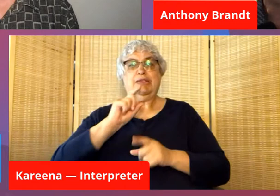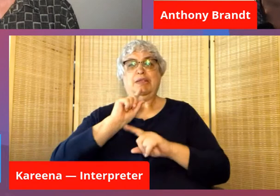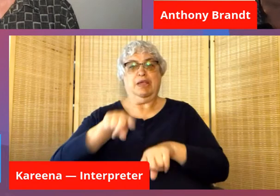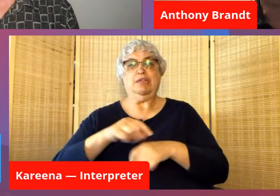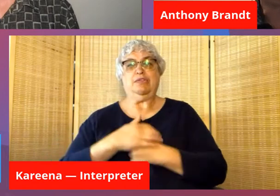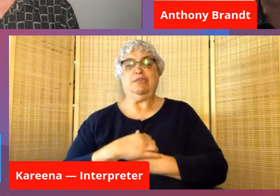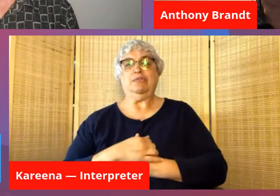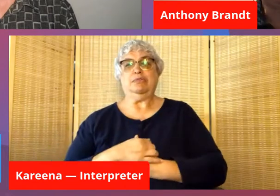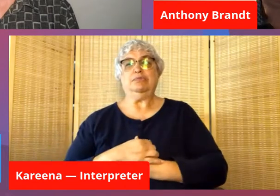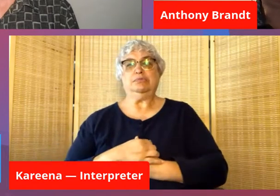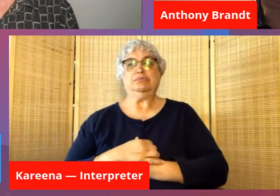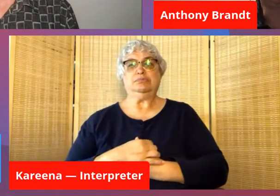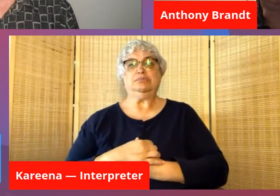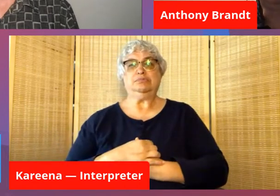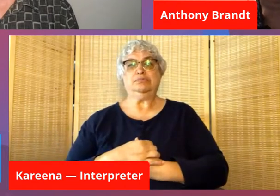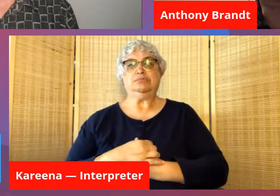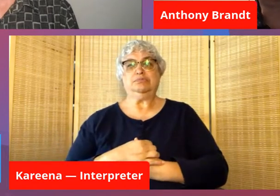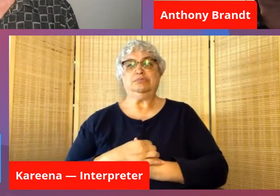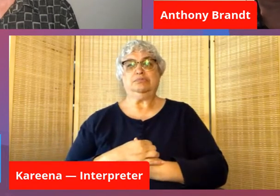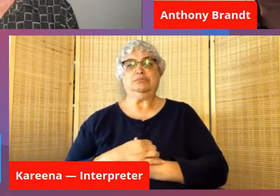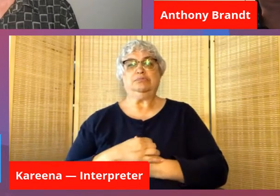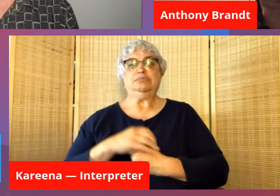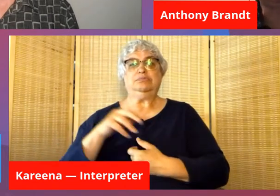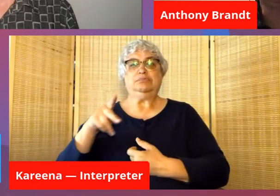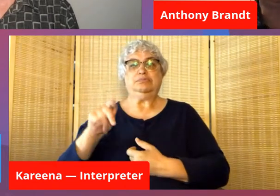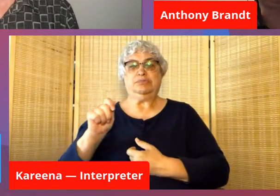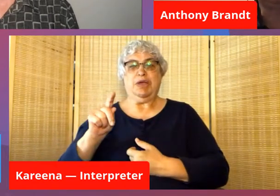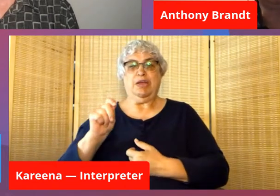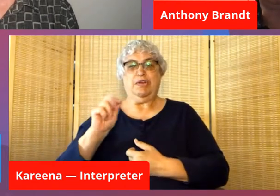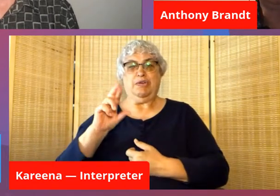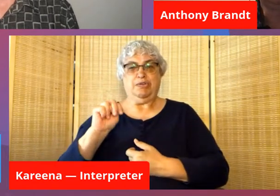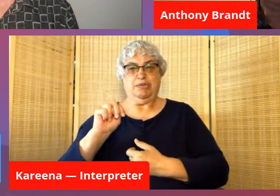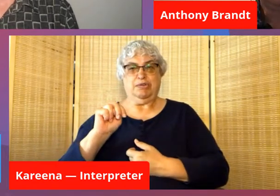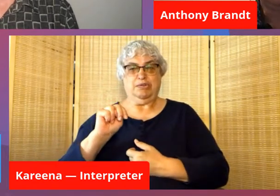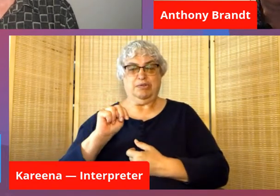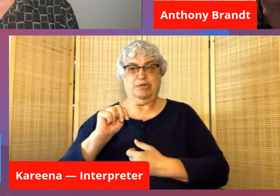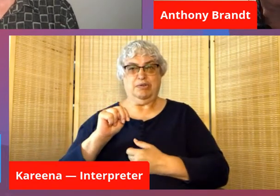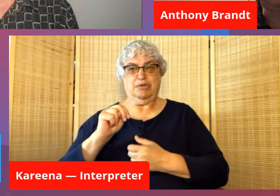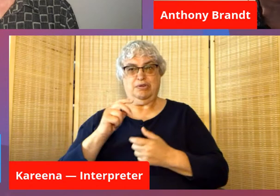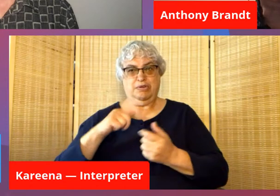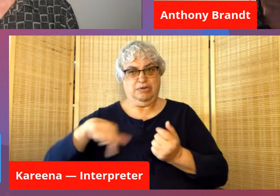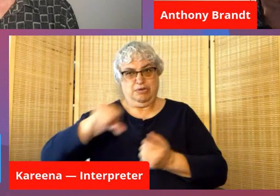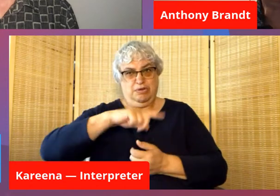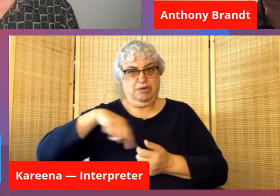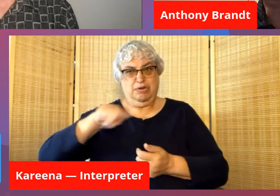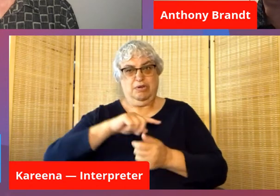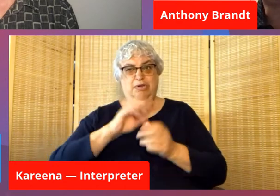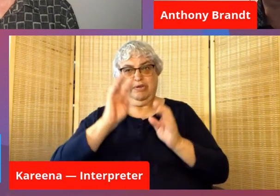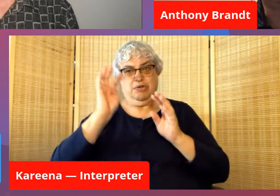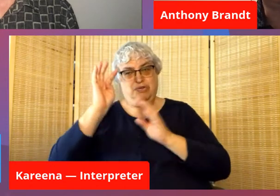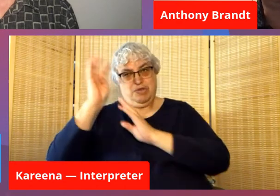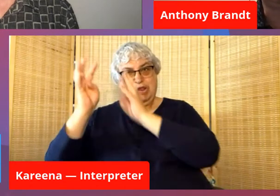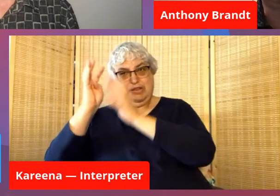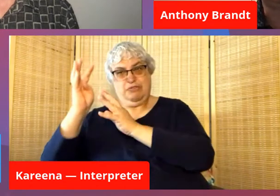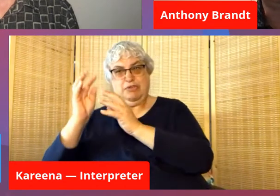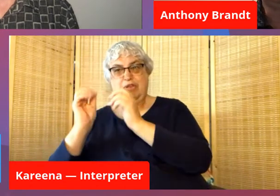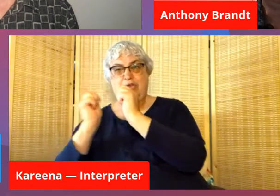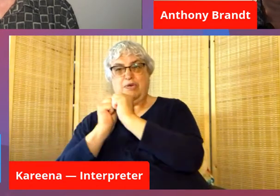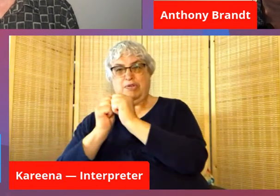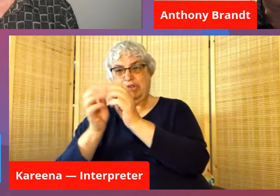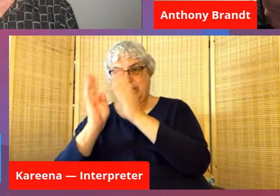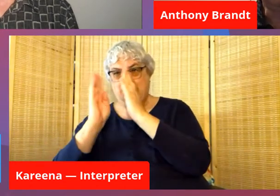would say patterns create understanding between people, and creativity helps to hold our